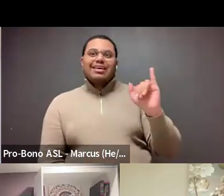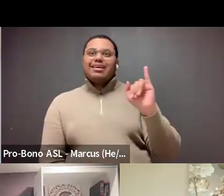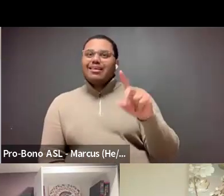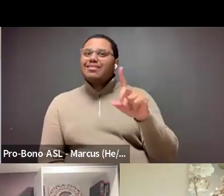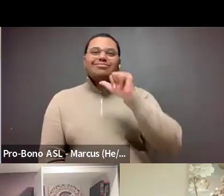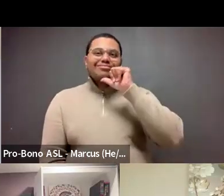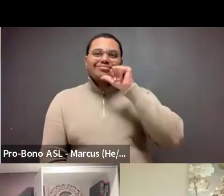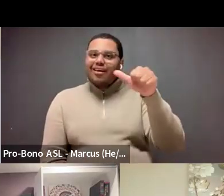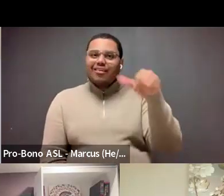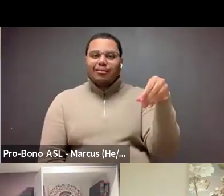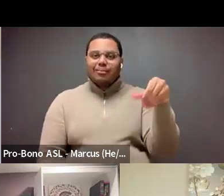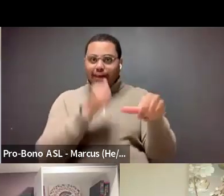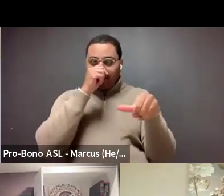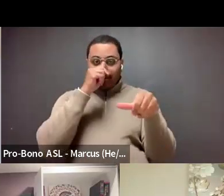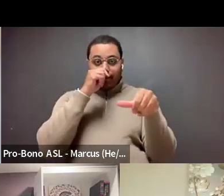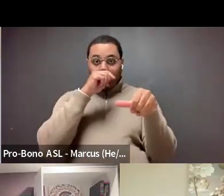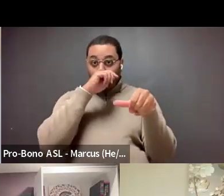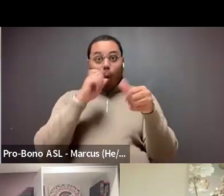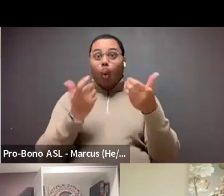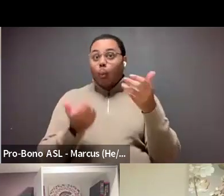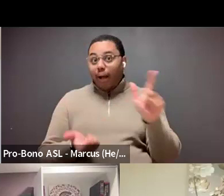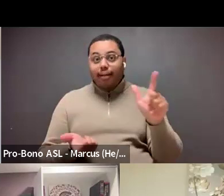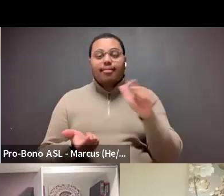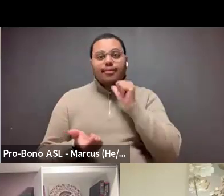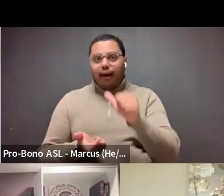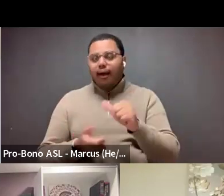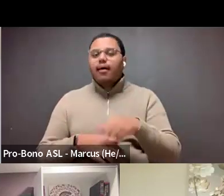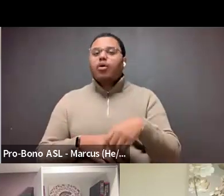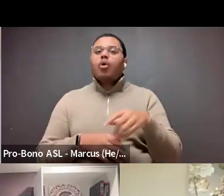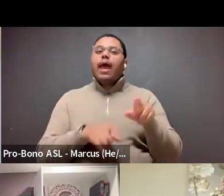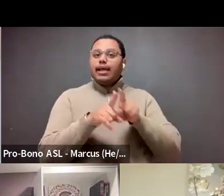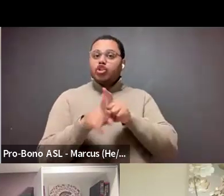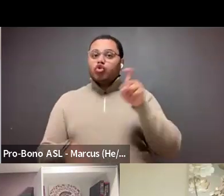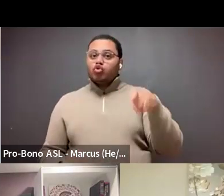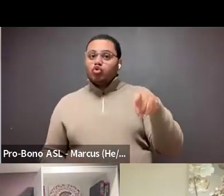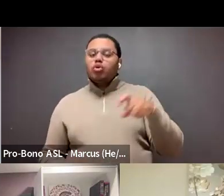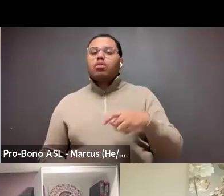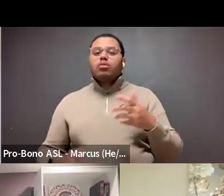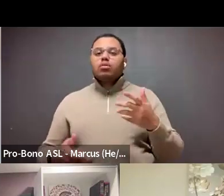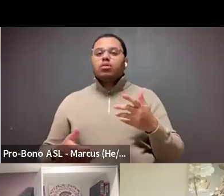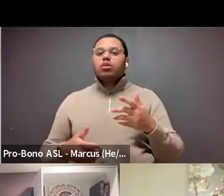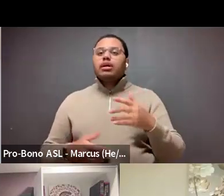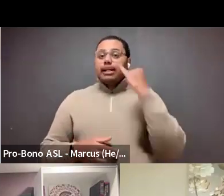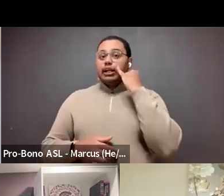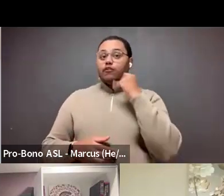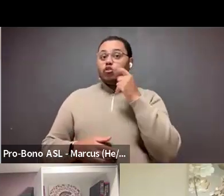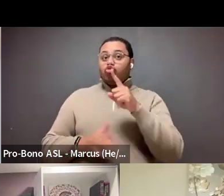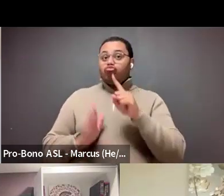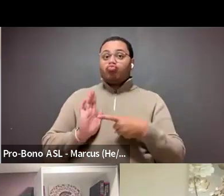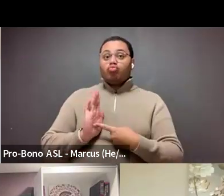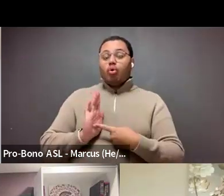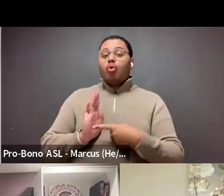paid at all or well or as they should be. So if you are in the role of being